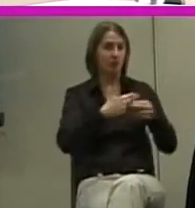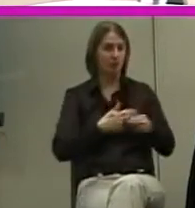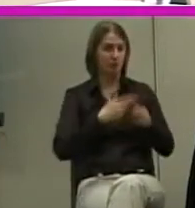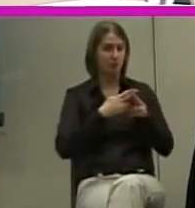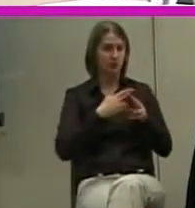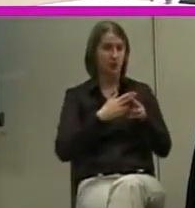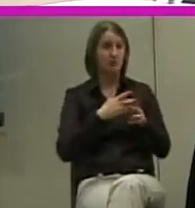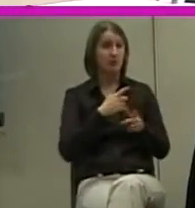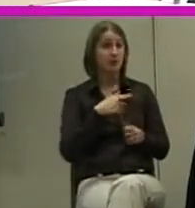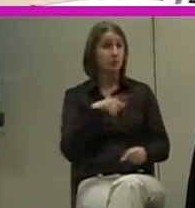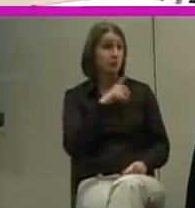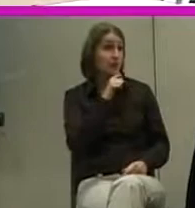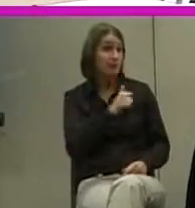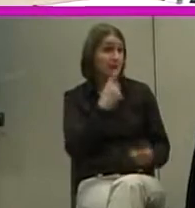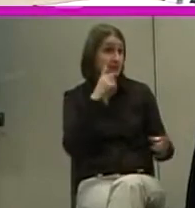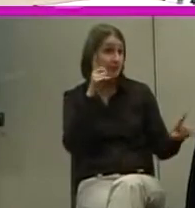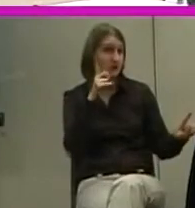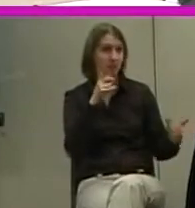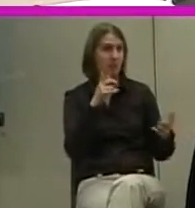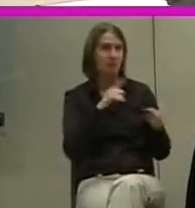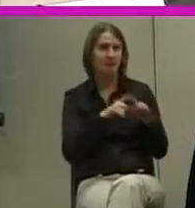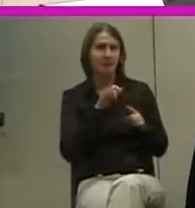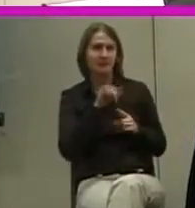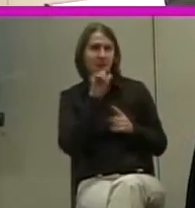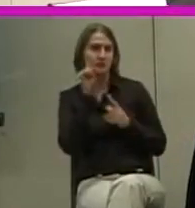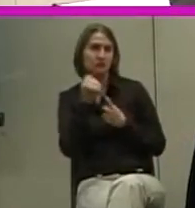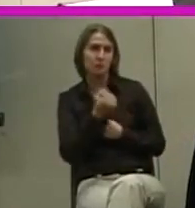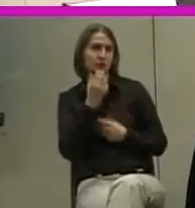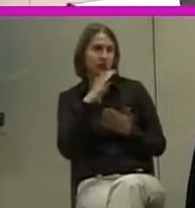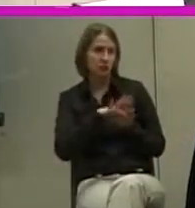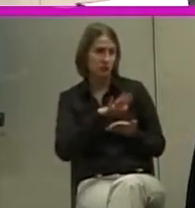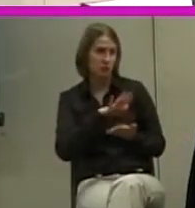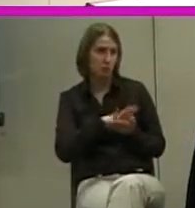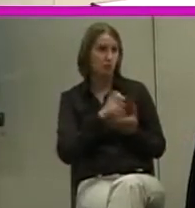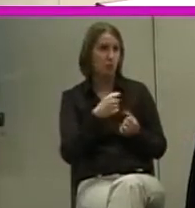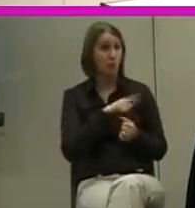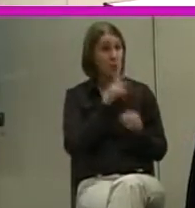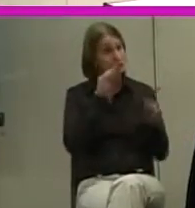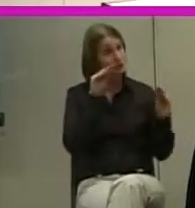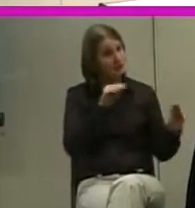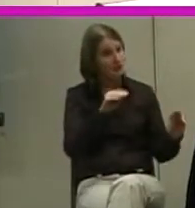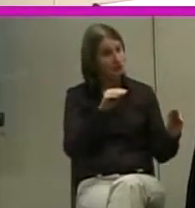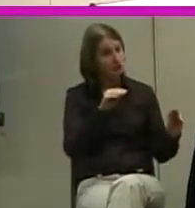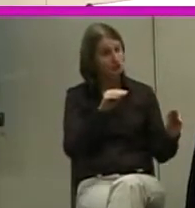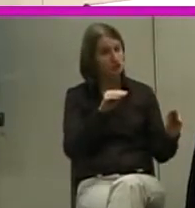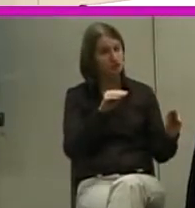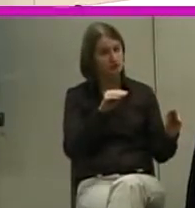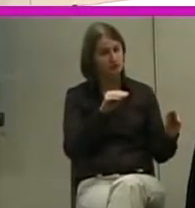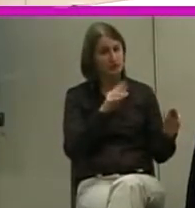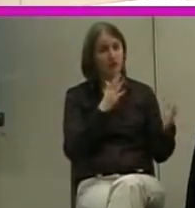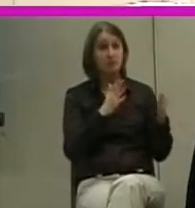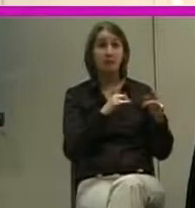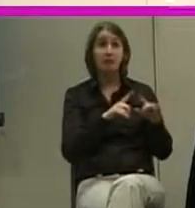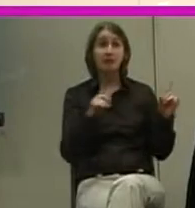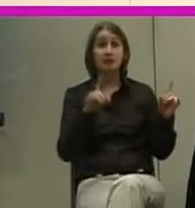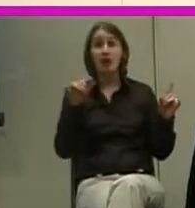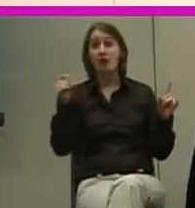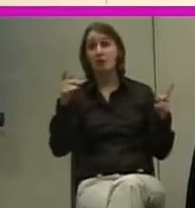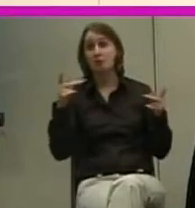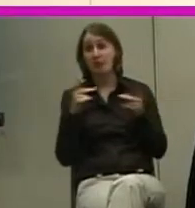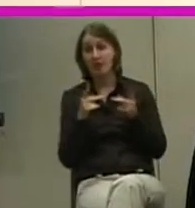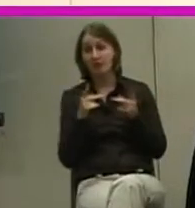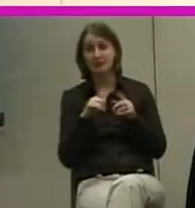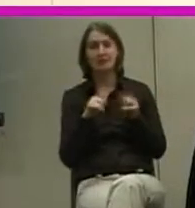be successful. That is not the case at school. And so we are going to teach. While it may be different somewhere else, here